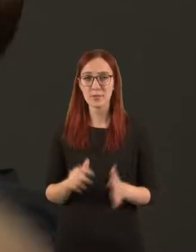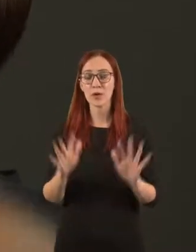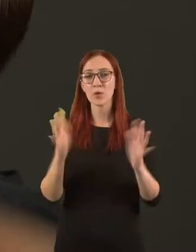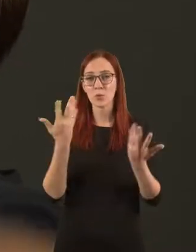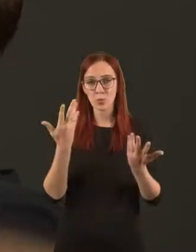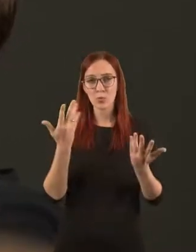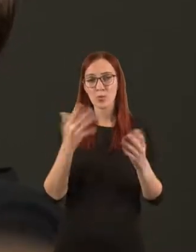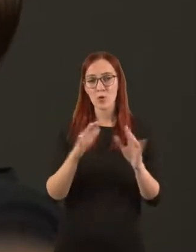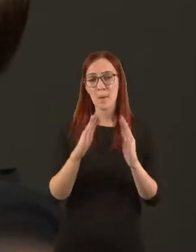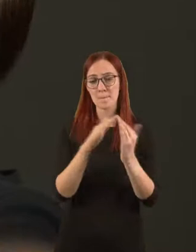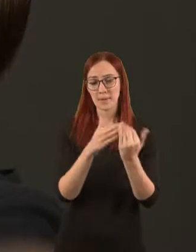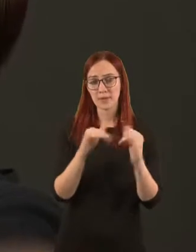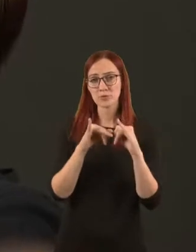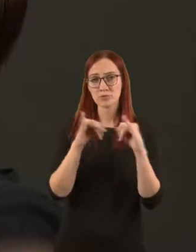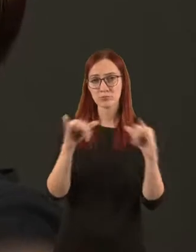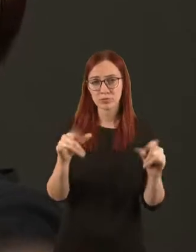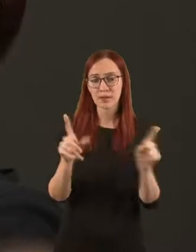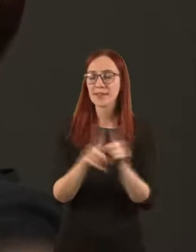less advanced